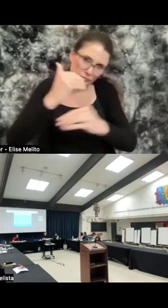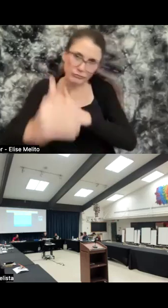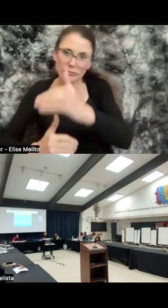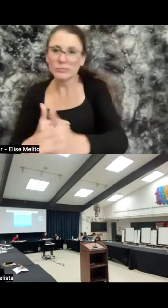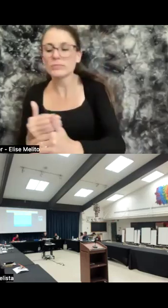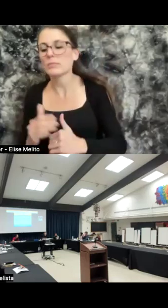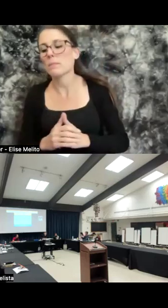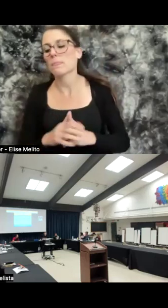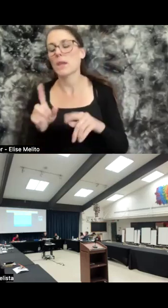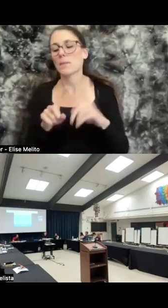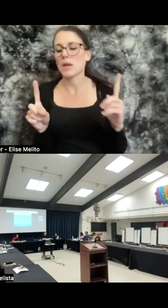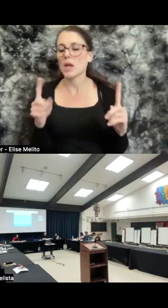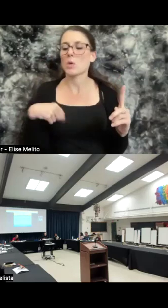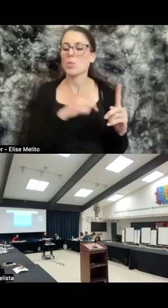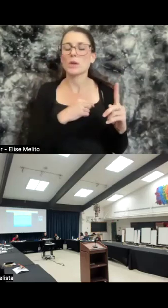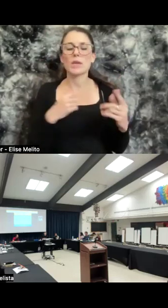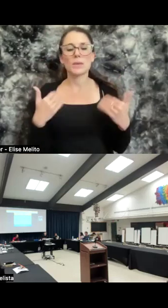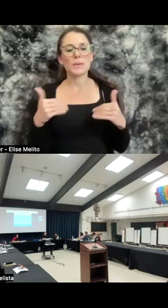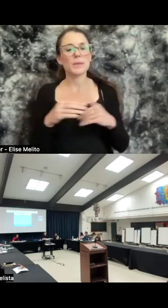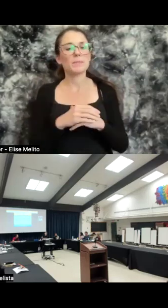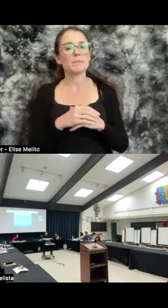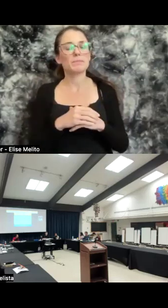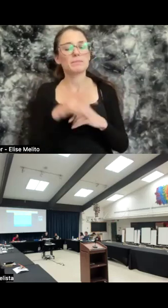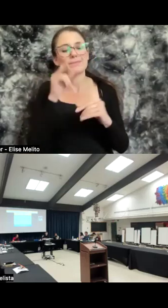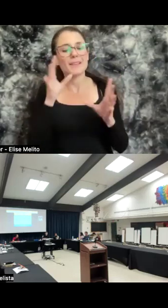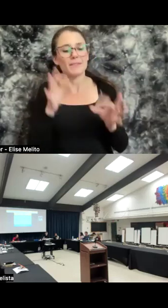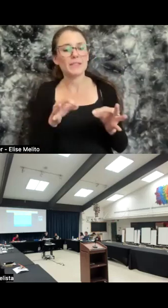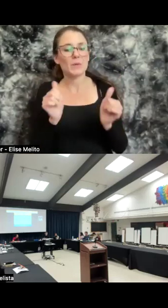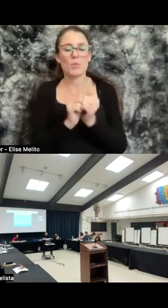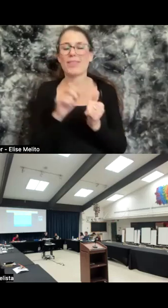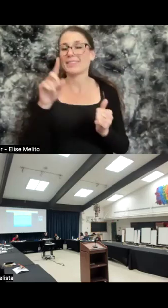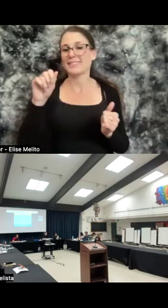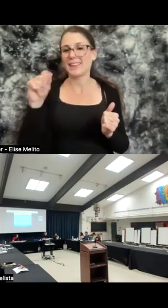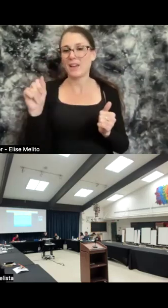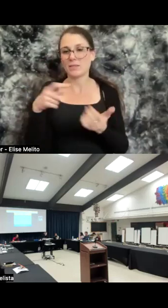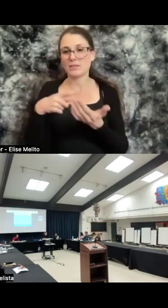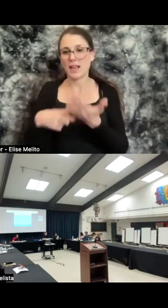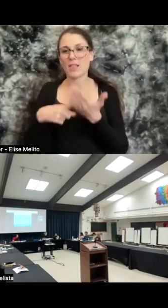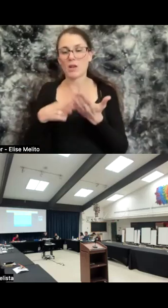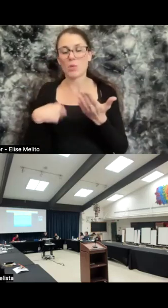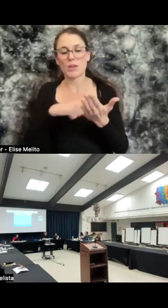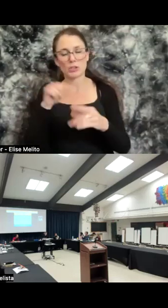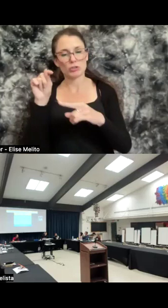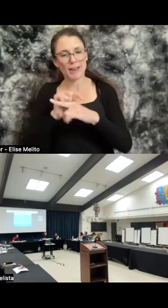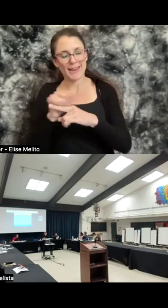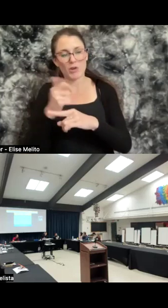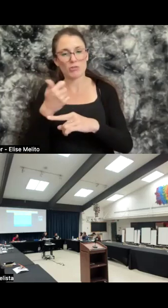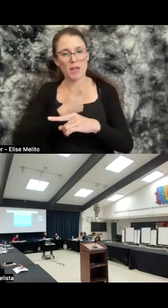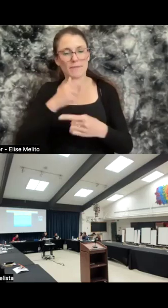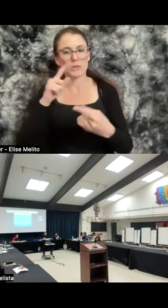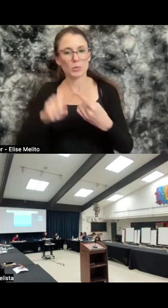But we are definitely with the data dialogue. We are training ourselves